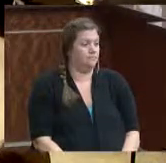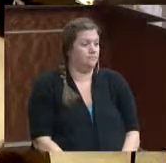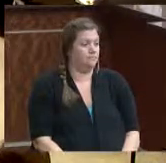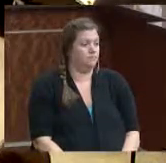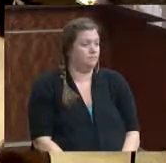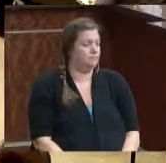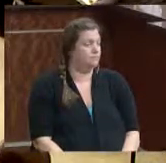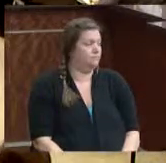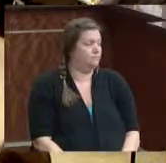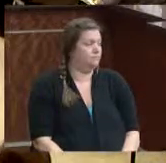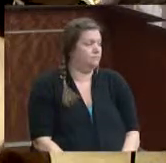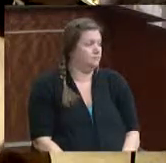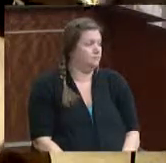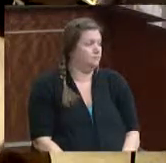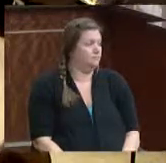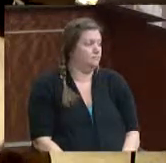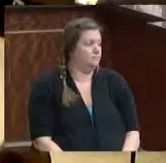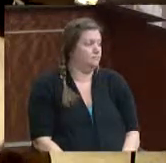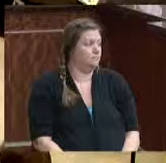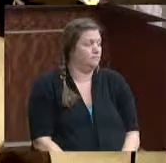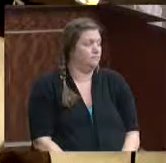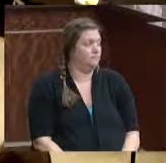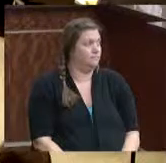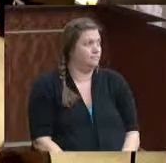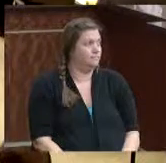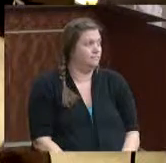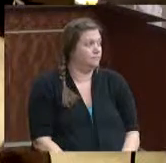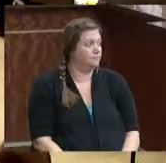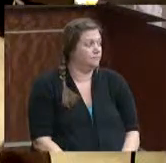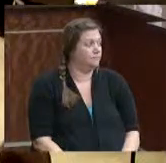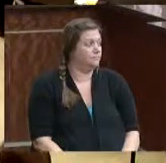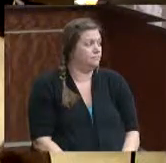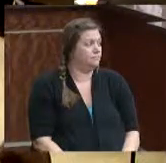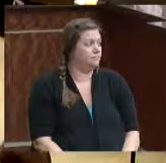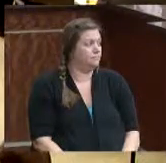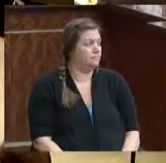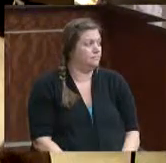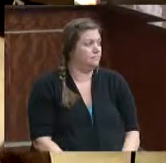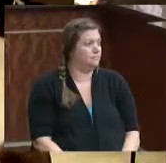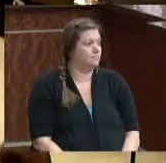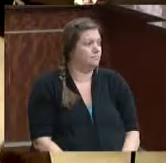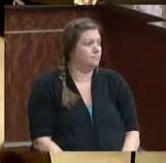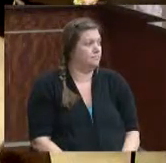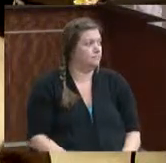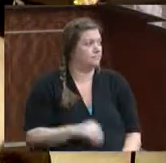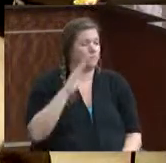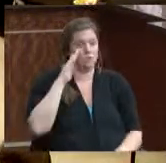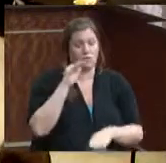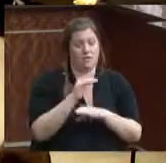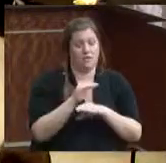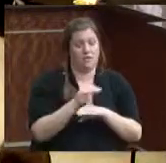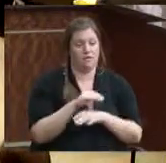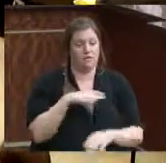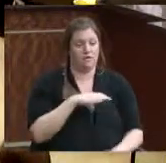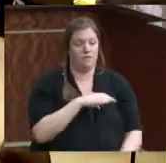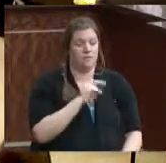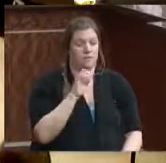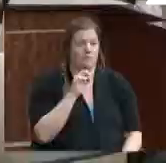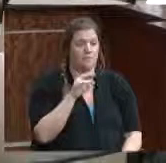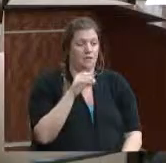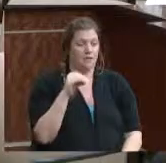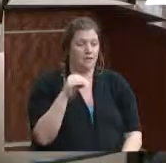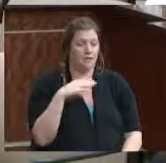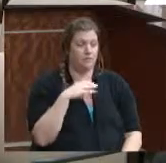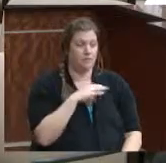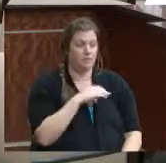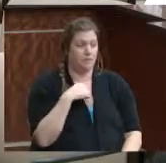Good Good evening, Chairman Smalls, Mayor Mullen, City